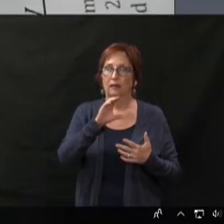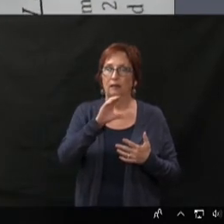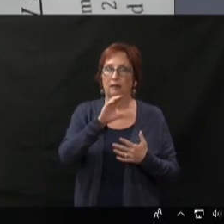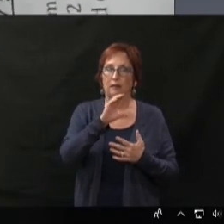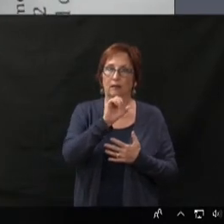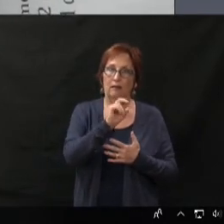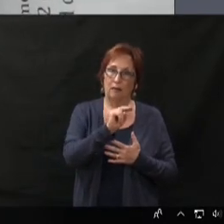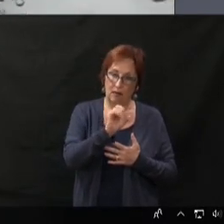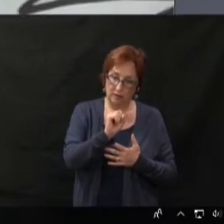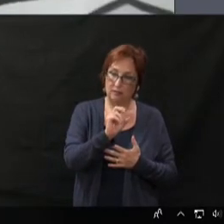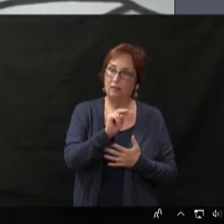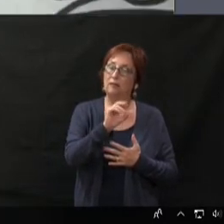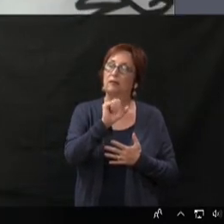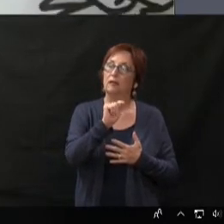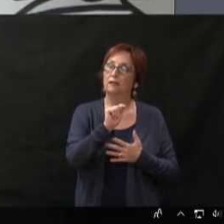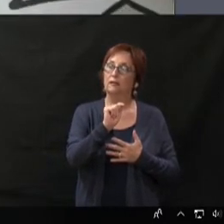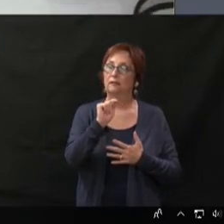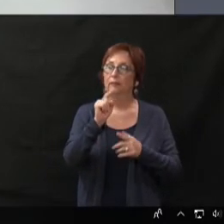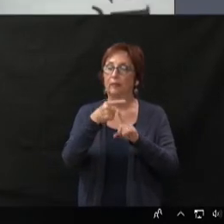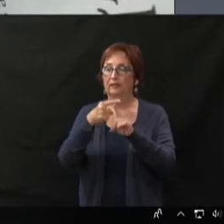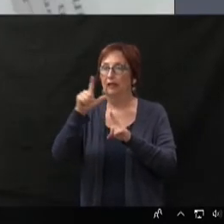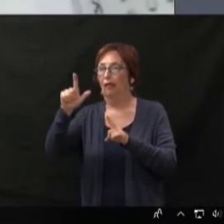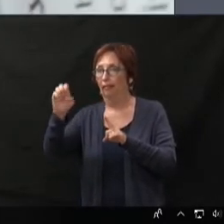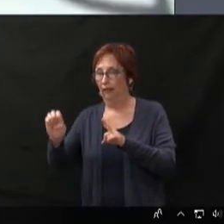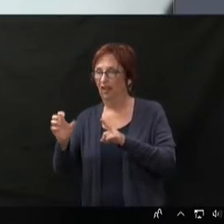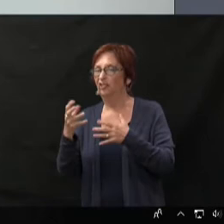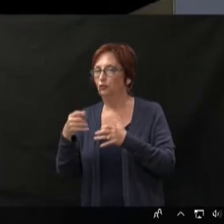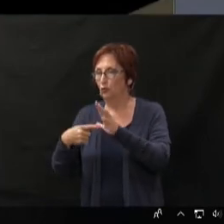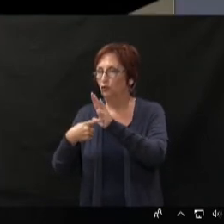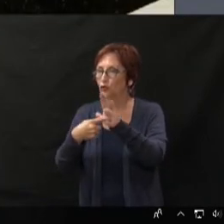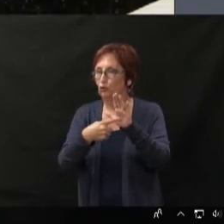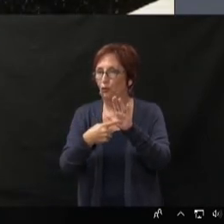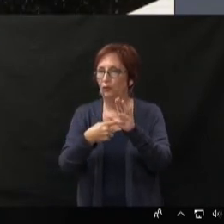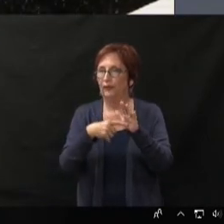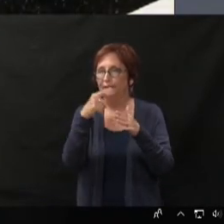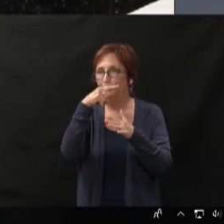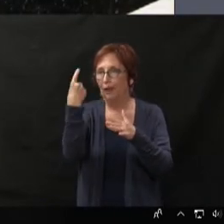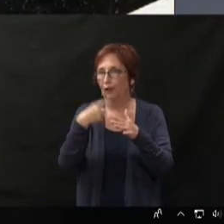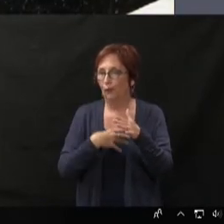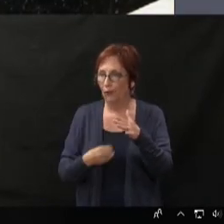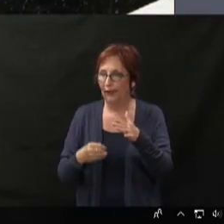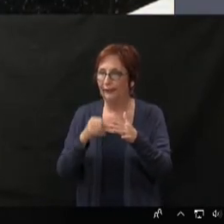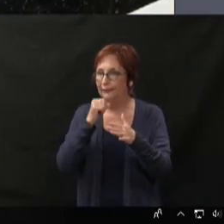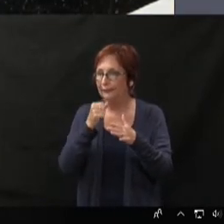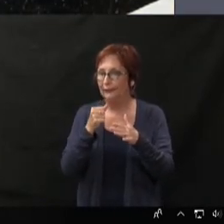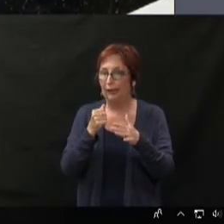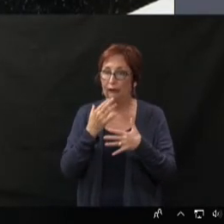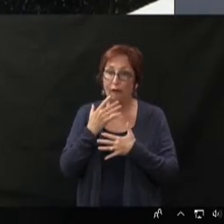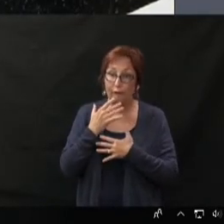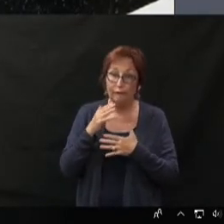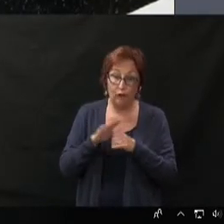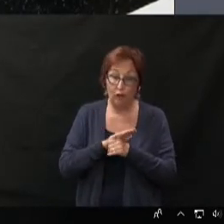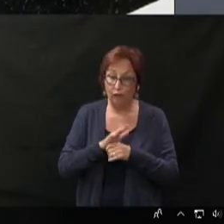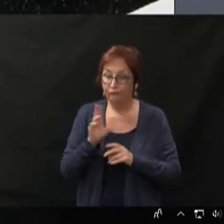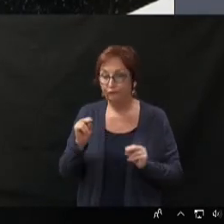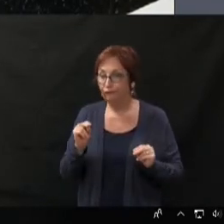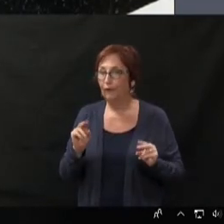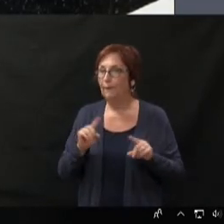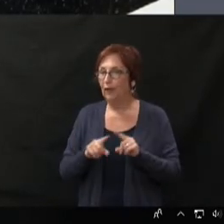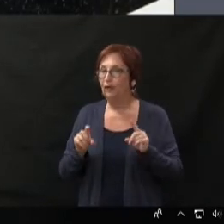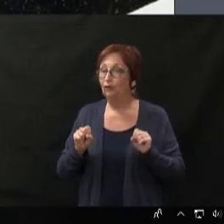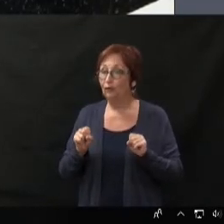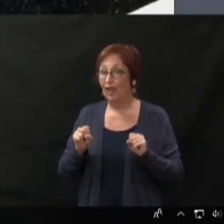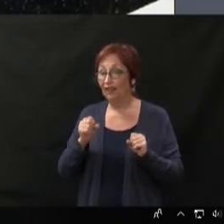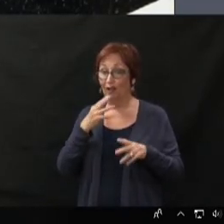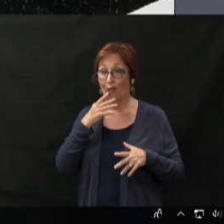So I just wanted to point those out. They are in black and white, which isn't the most colorful, but, you know, you can make them